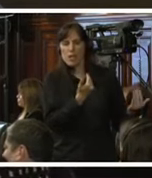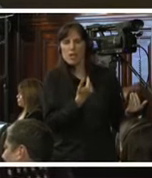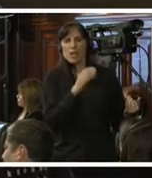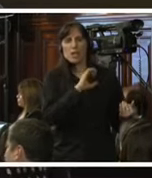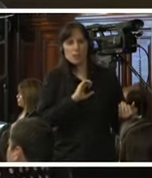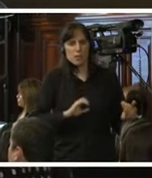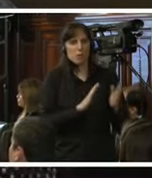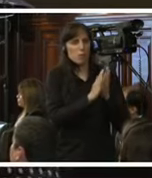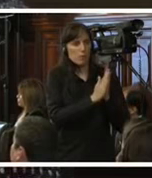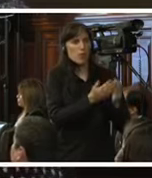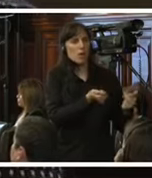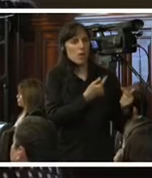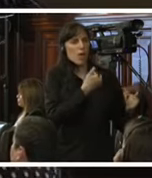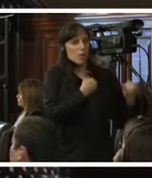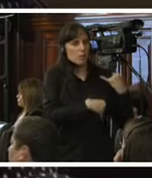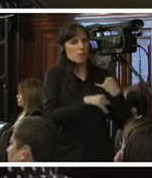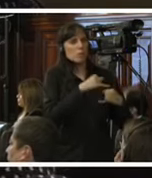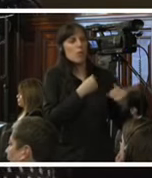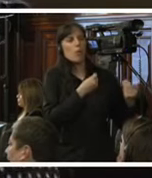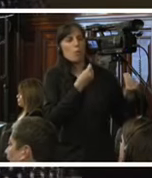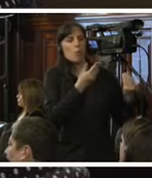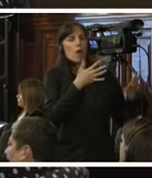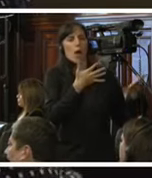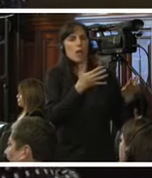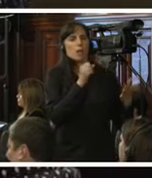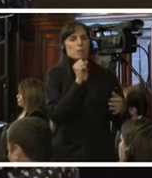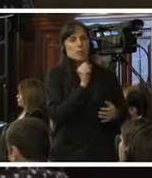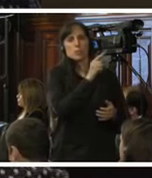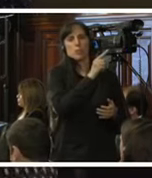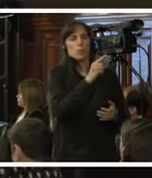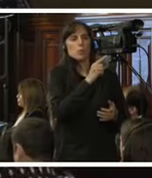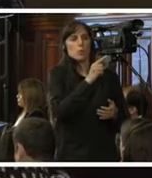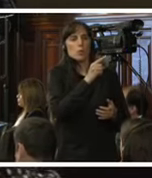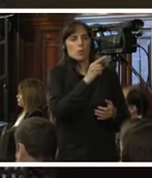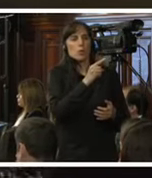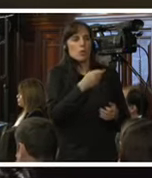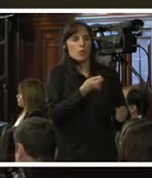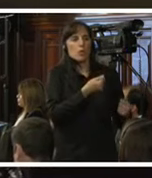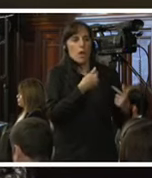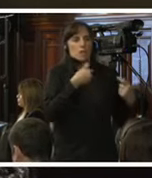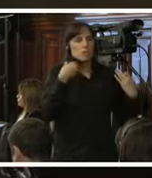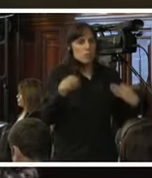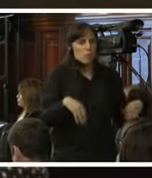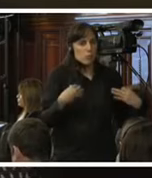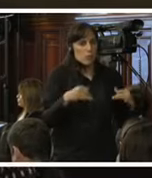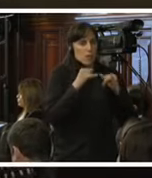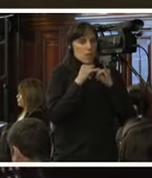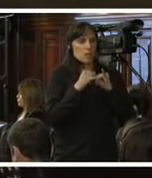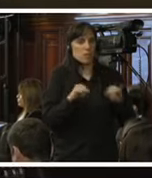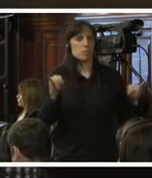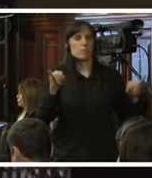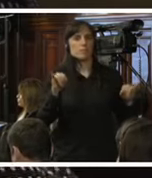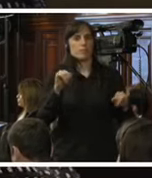the parameters are to assure us that independence of the judiciary